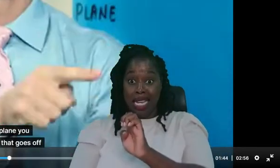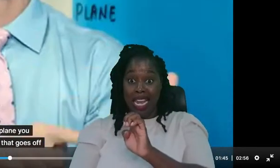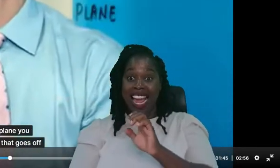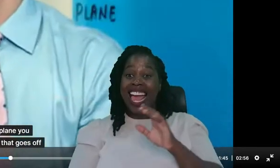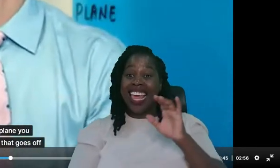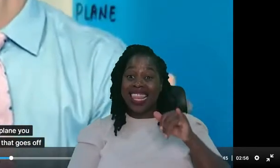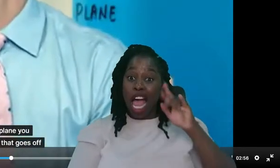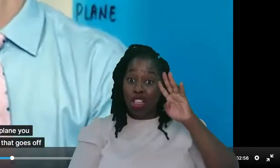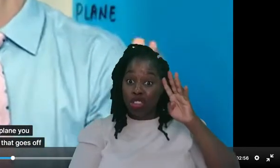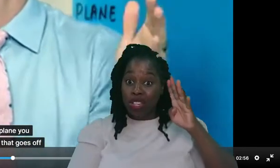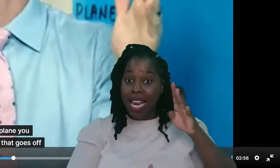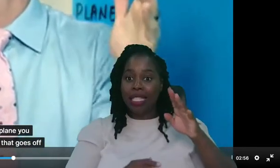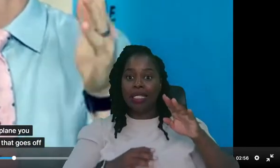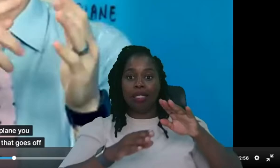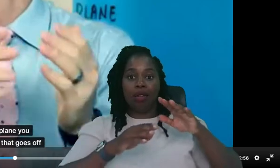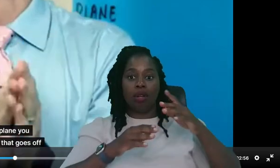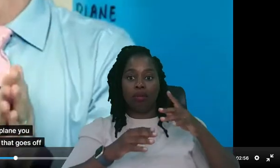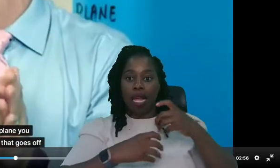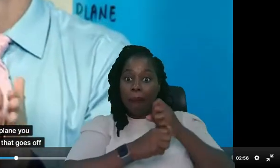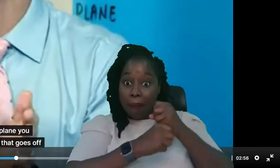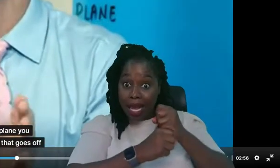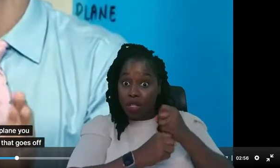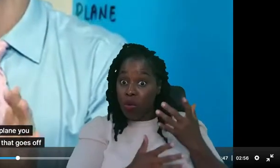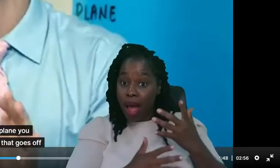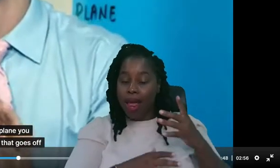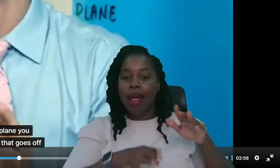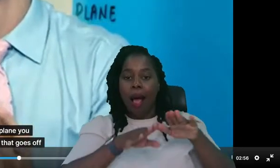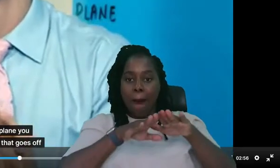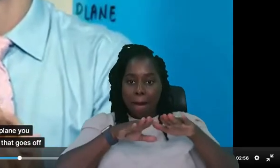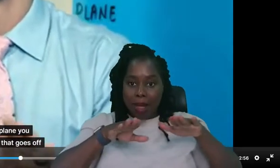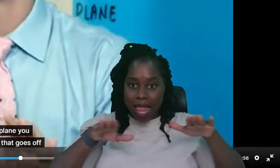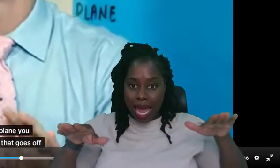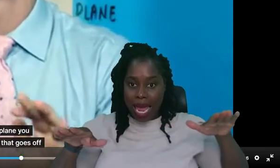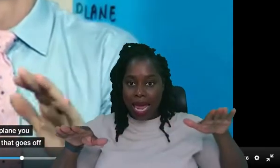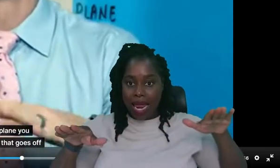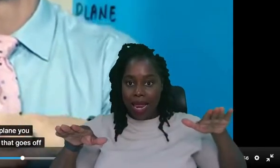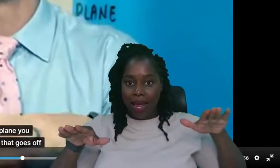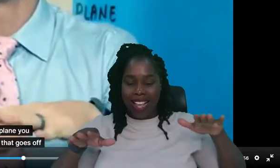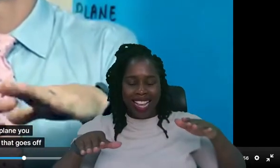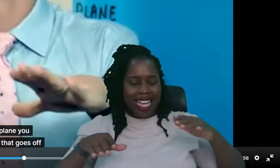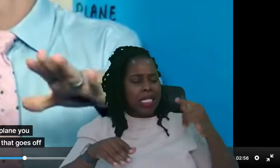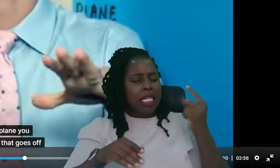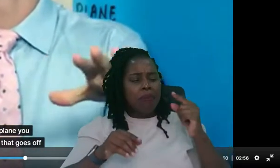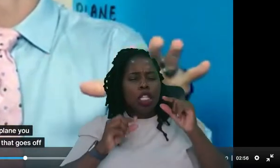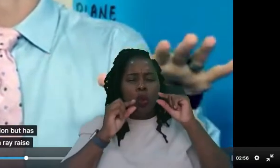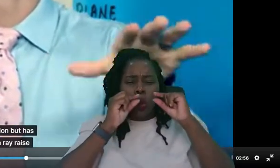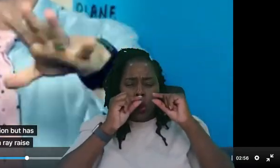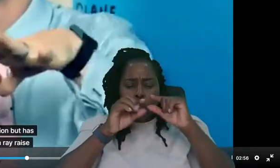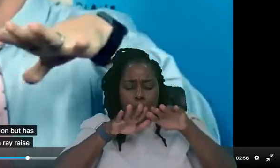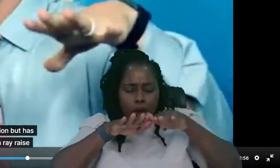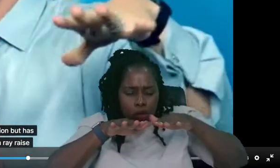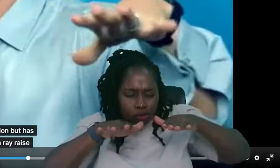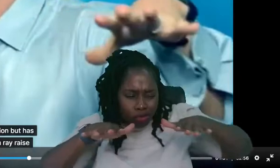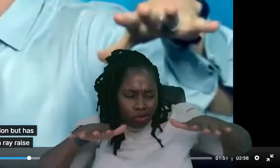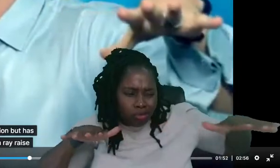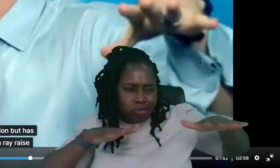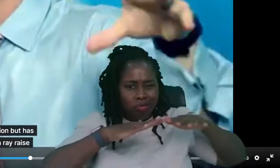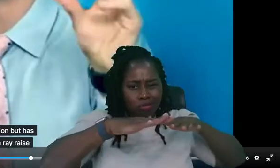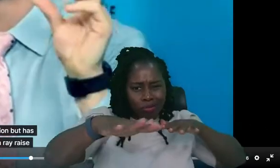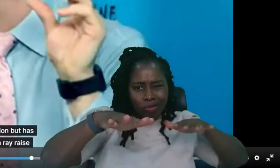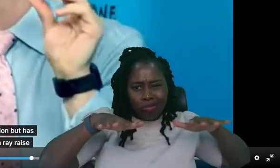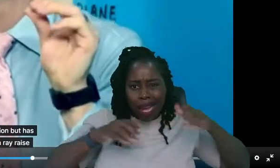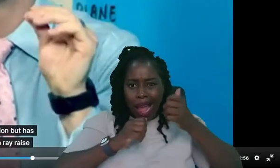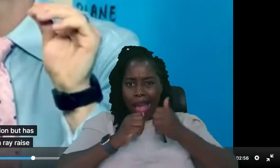that creates a plane and a plane you can think of as something that goes off infinitely in every